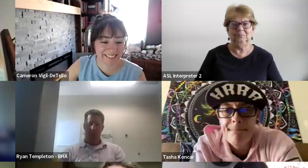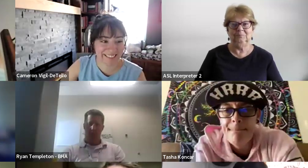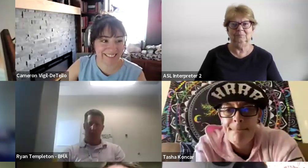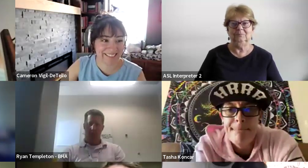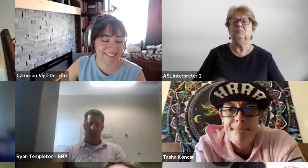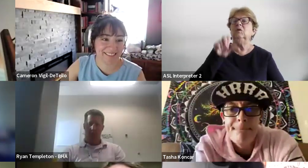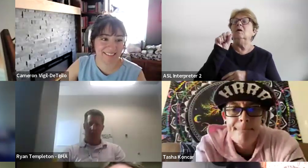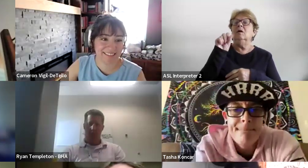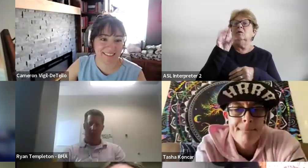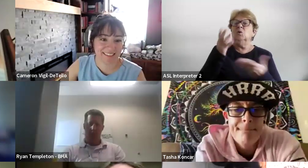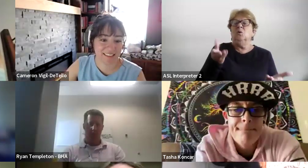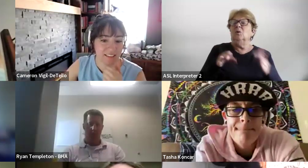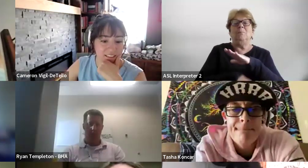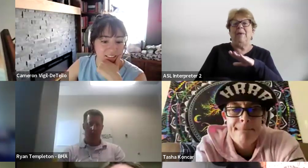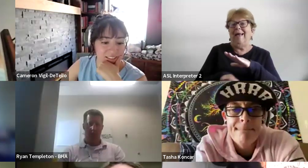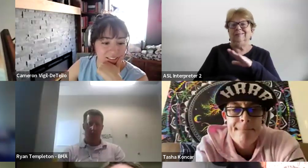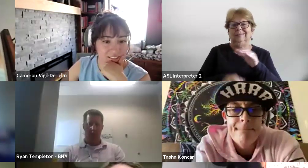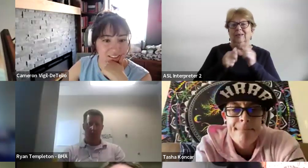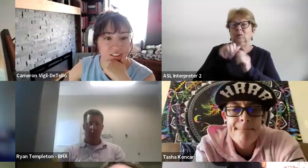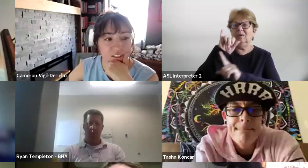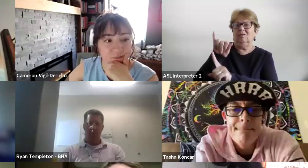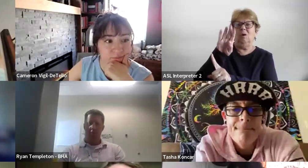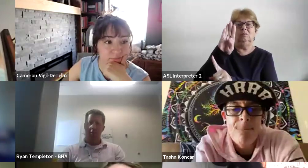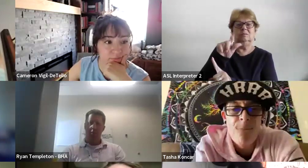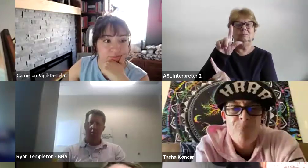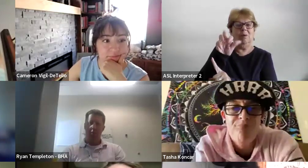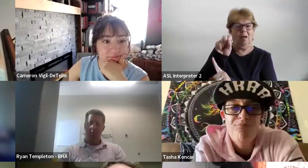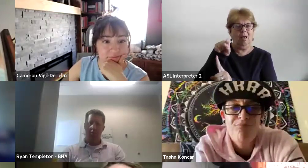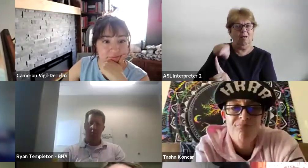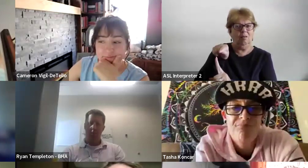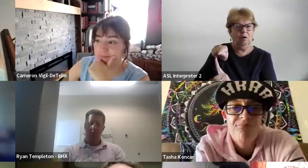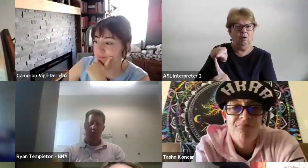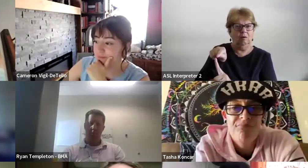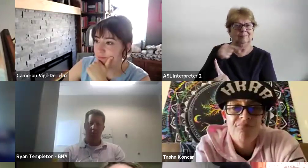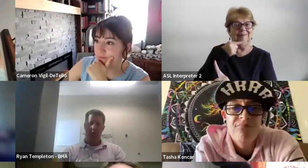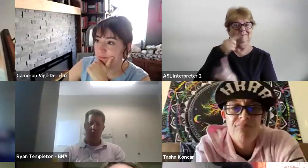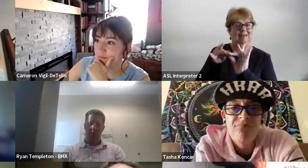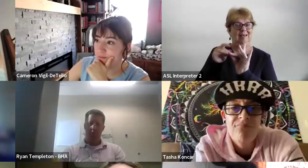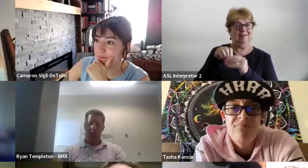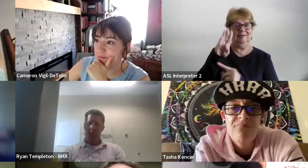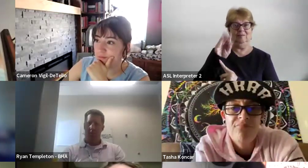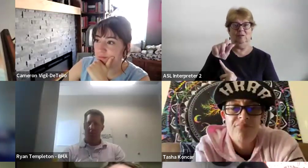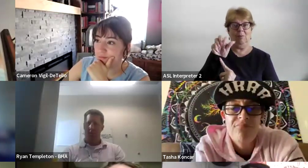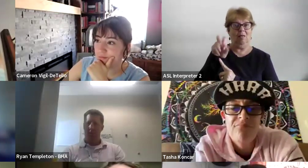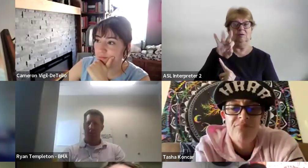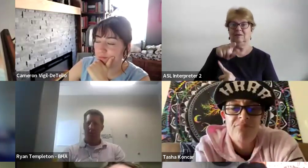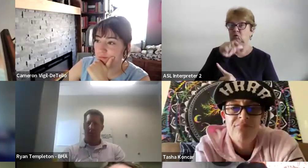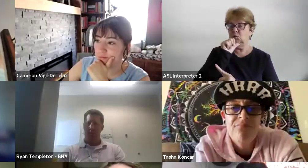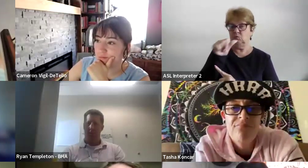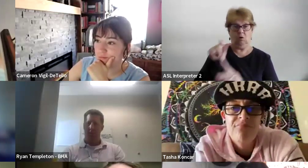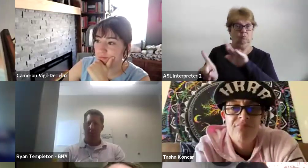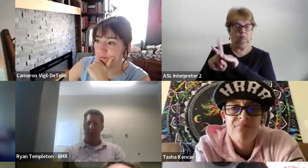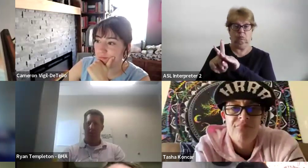So basically, with the bylaws, it says in the bylaws that if you don't attend